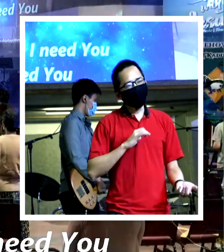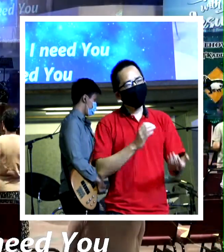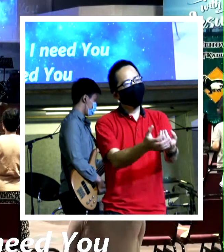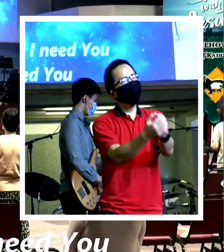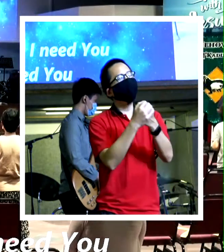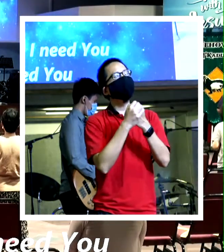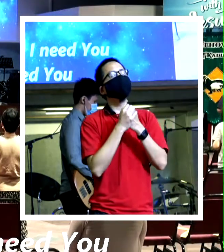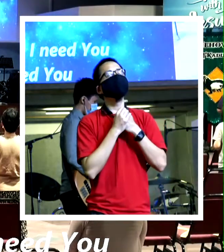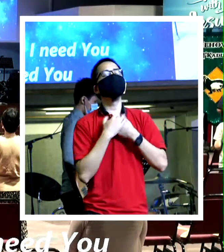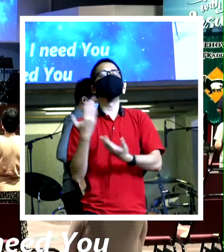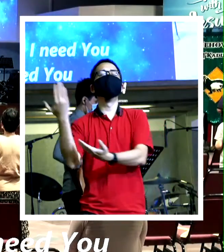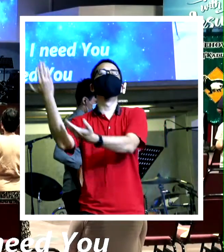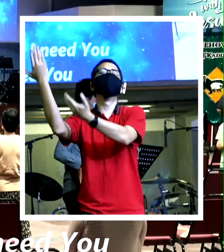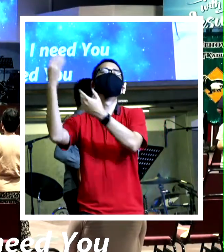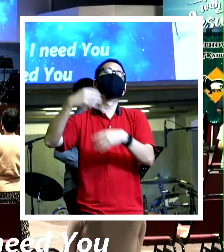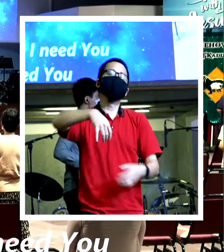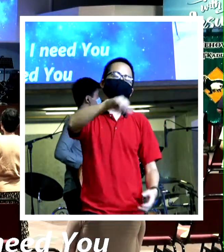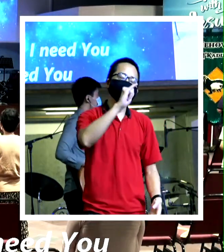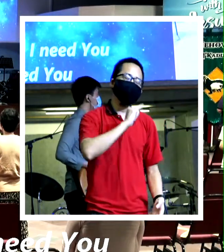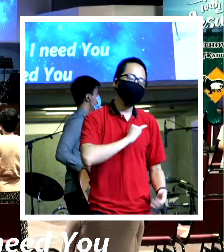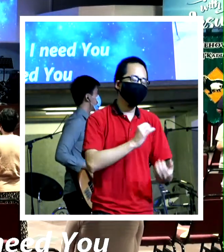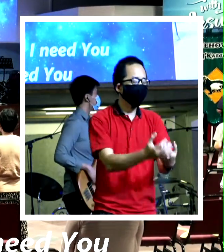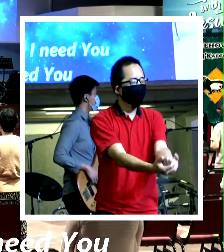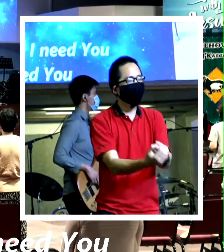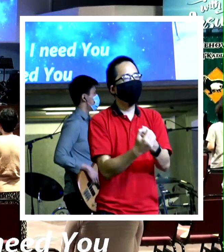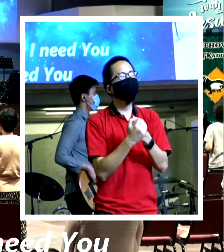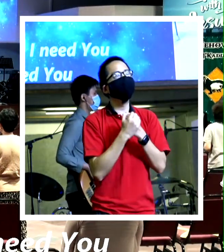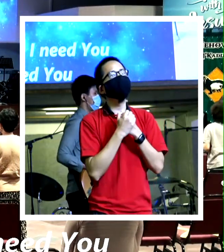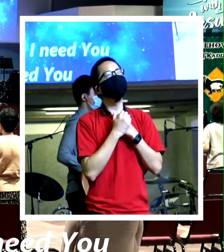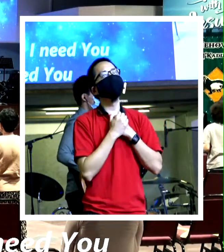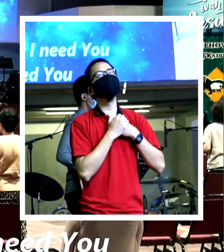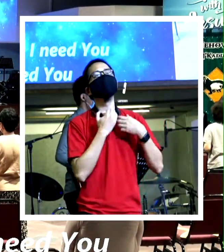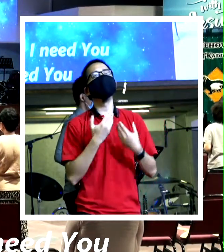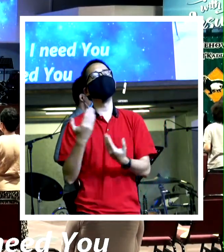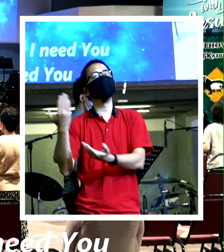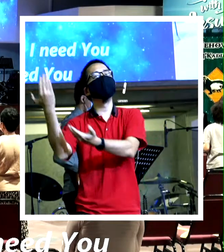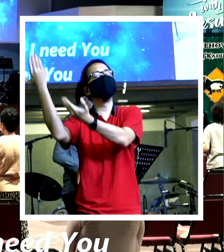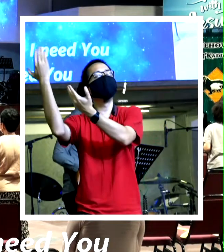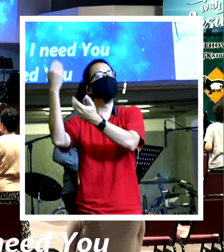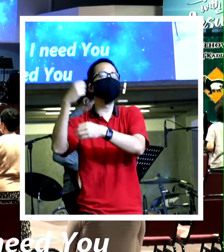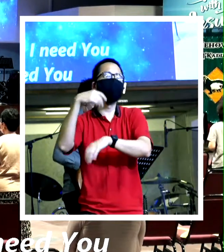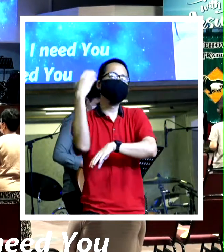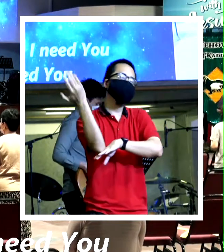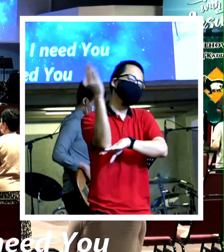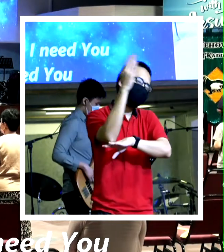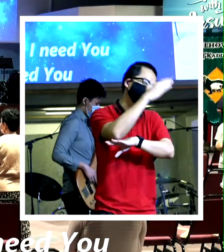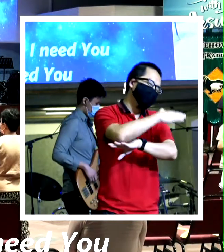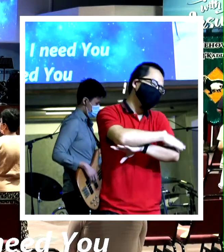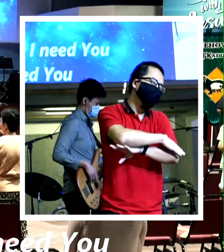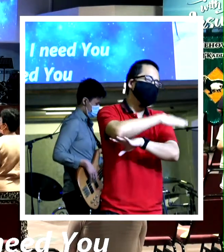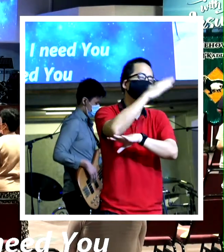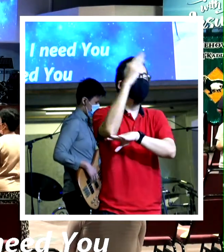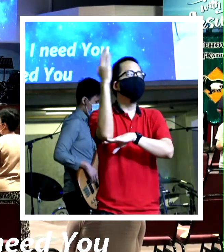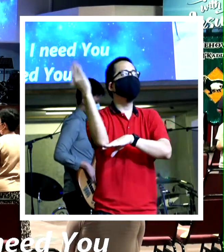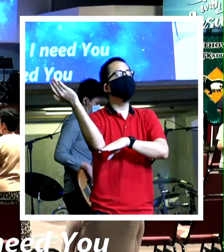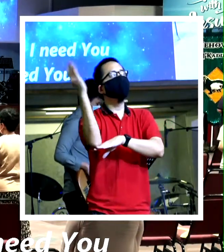Lord, I need you. Oh, I need you.